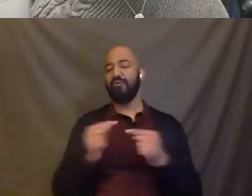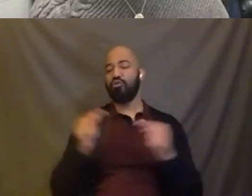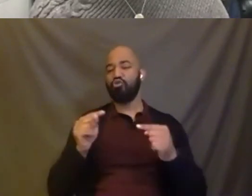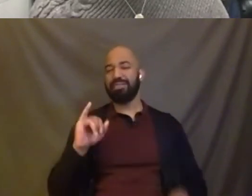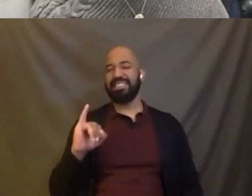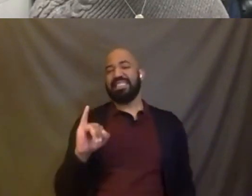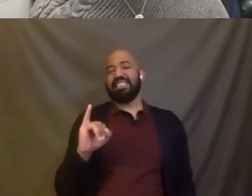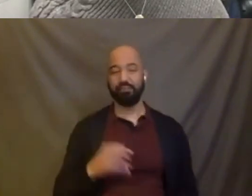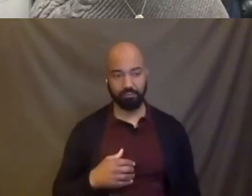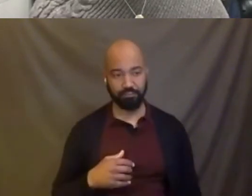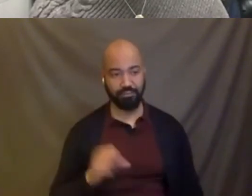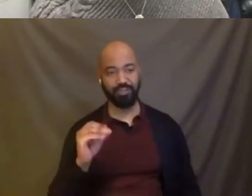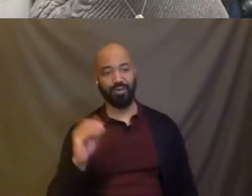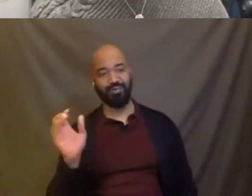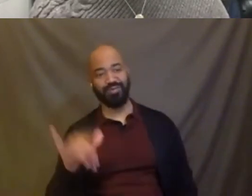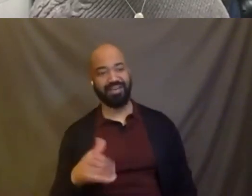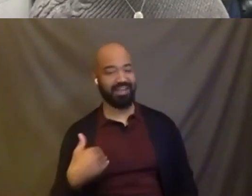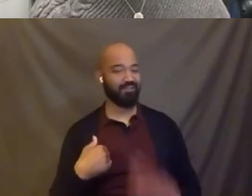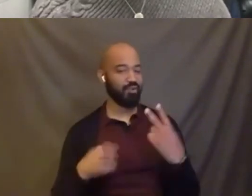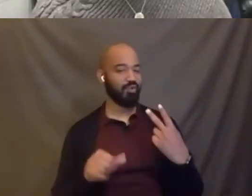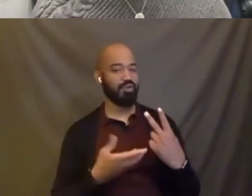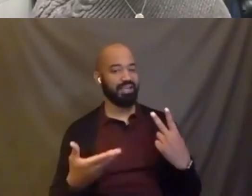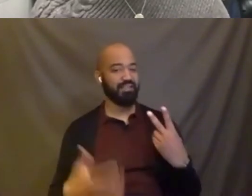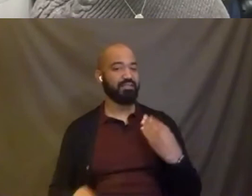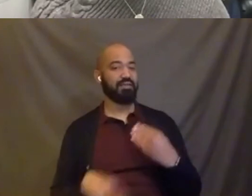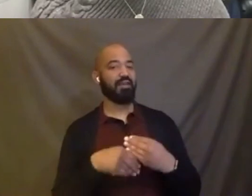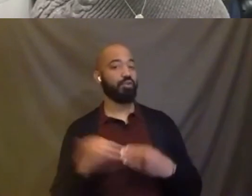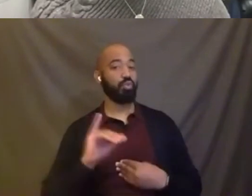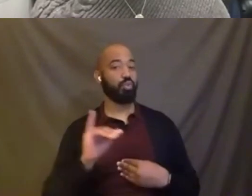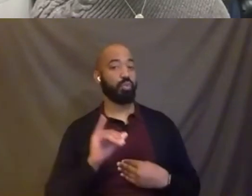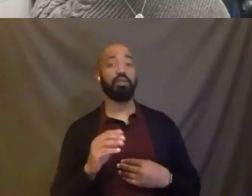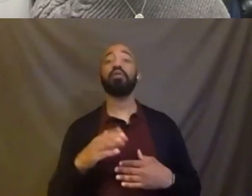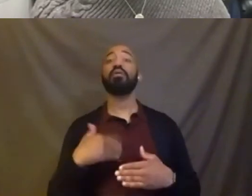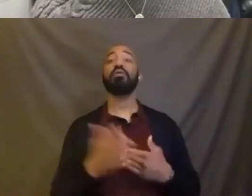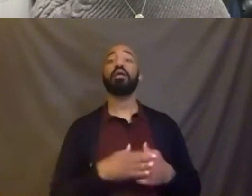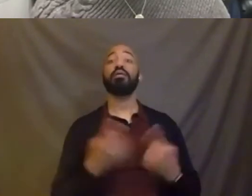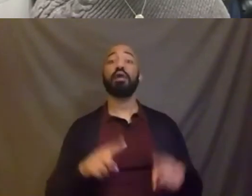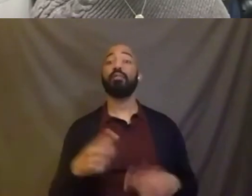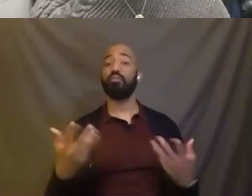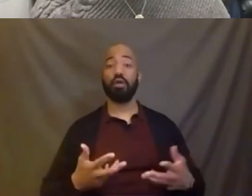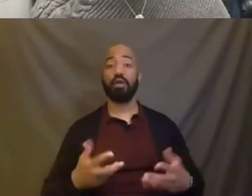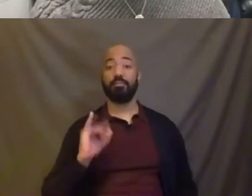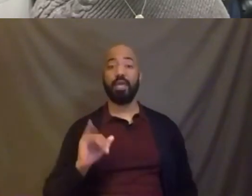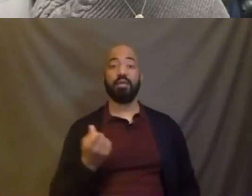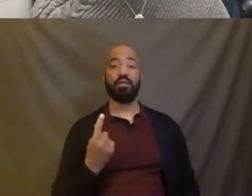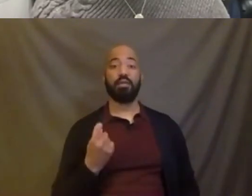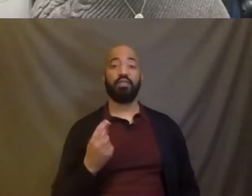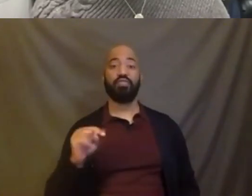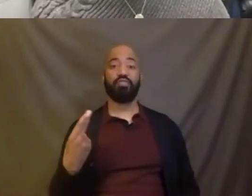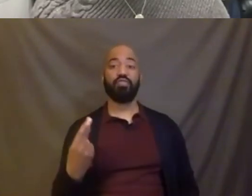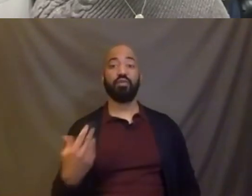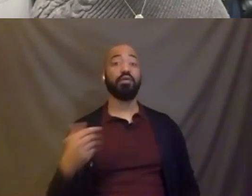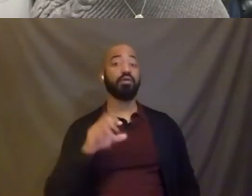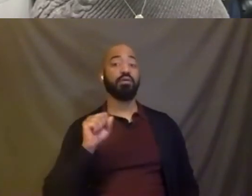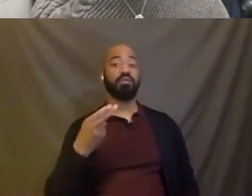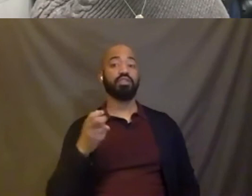let me just do the 2 events that we have coming up next. So coming up next, May 11th, we're gonna, Shelley is